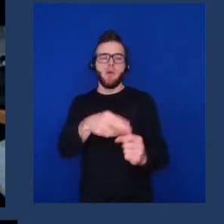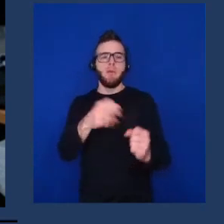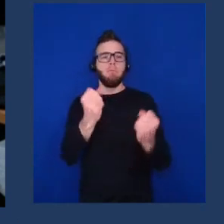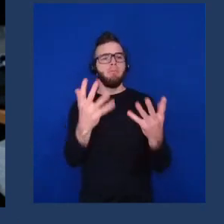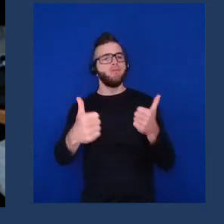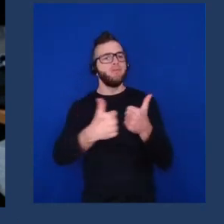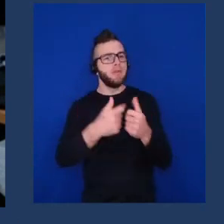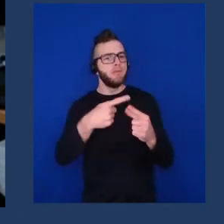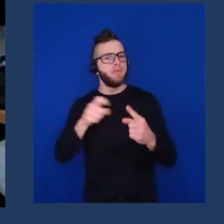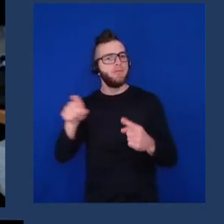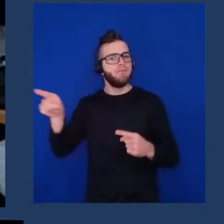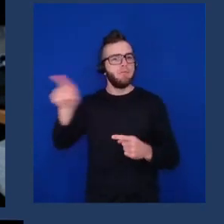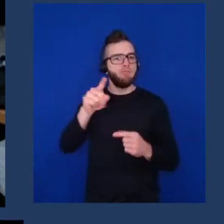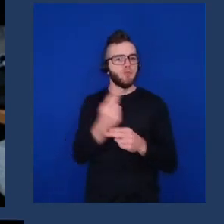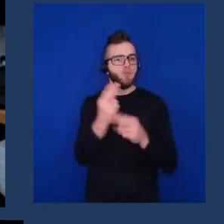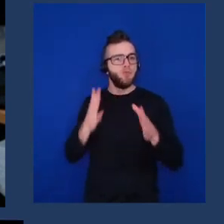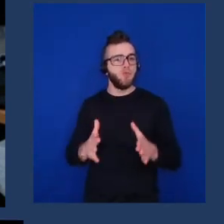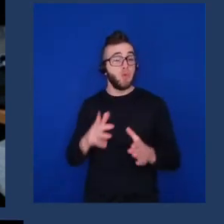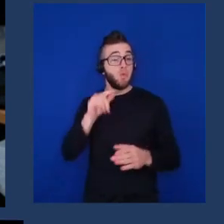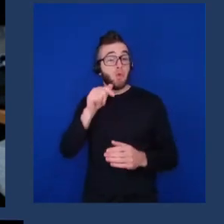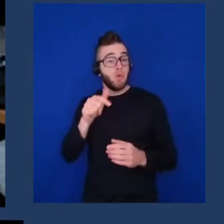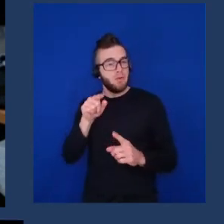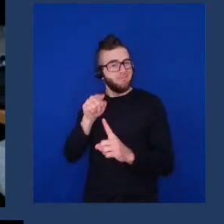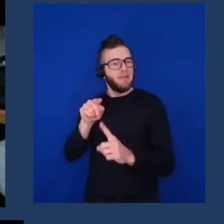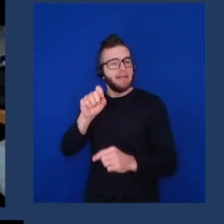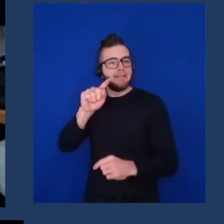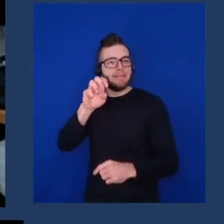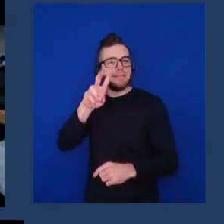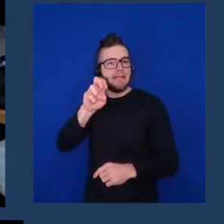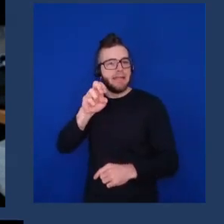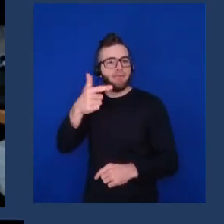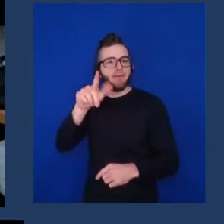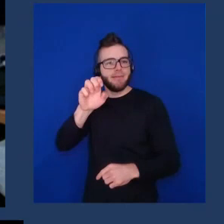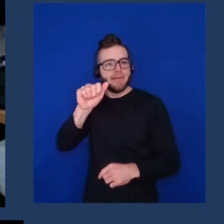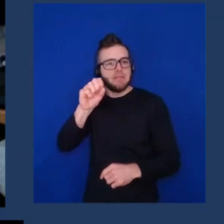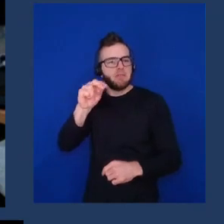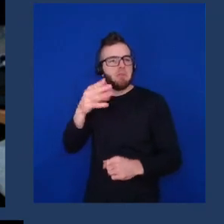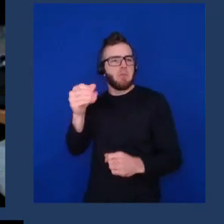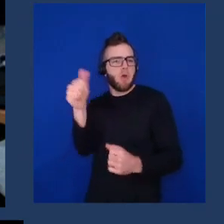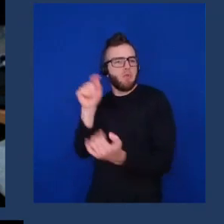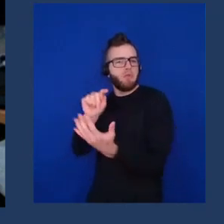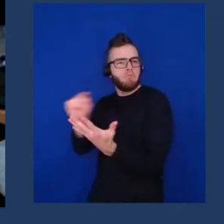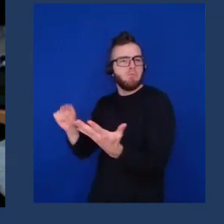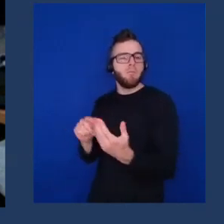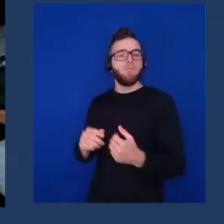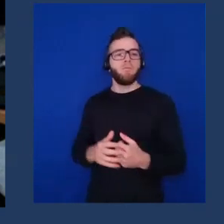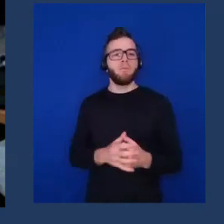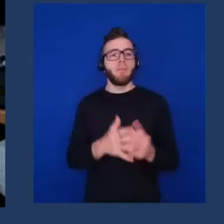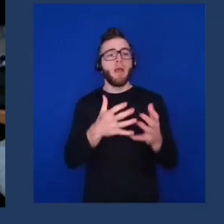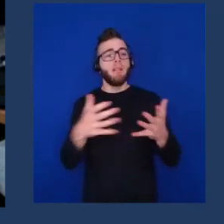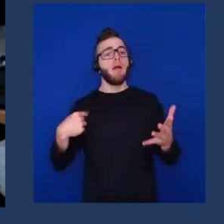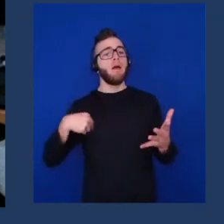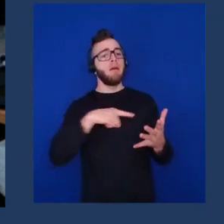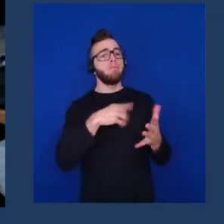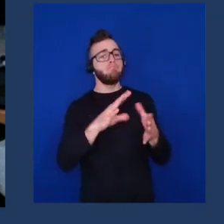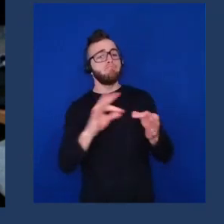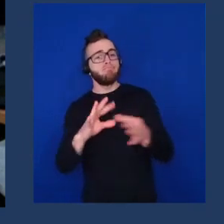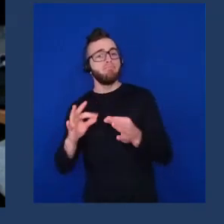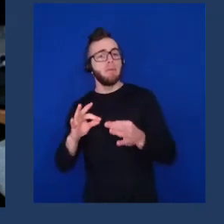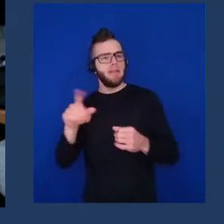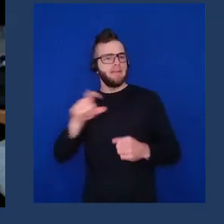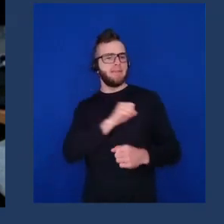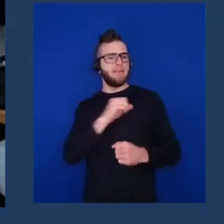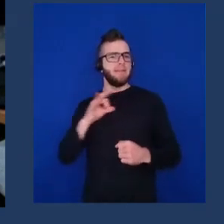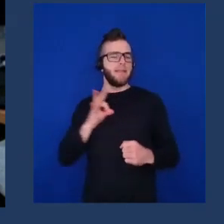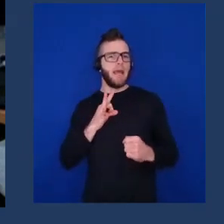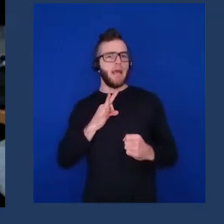specifically Steve Gleason, among others. And so a lot of the stack that we talked about earlier in this presentation was addressing many of those